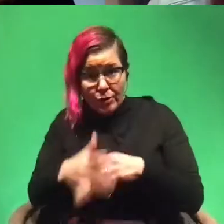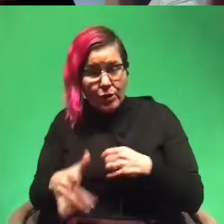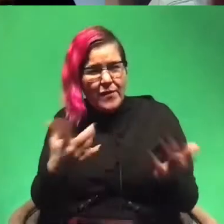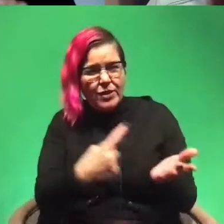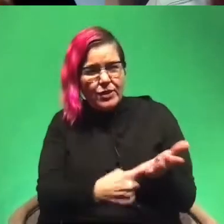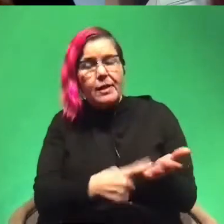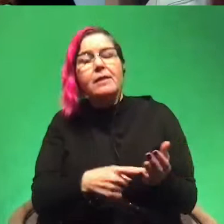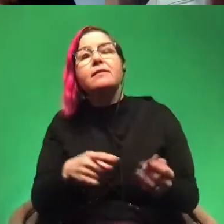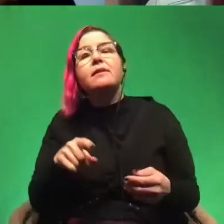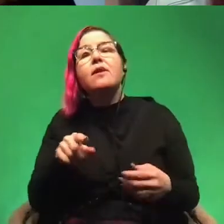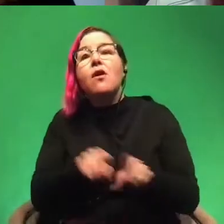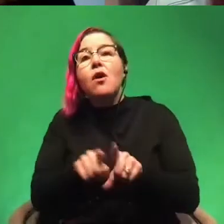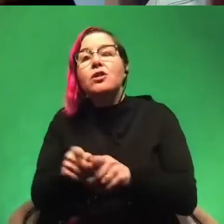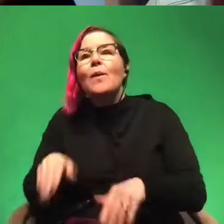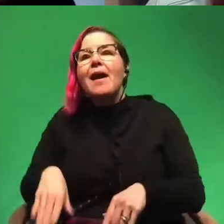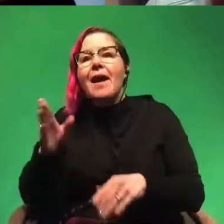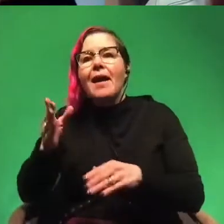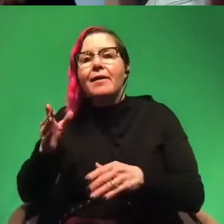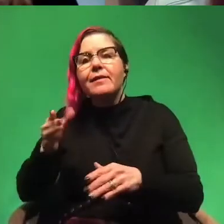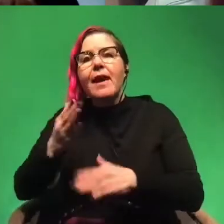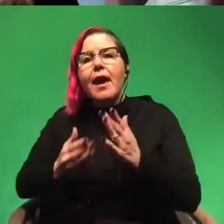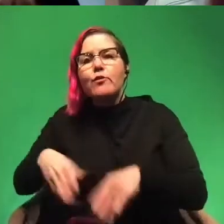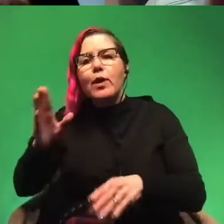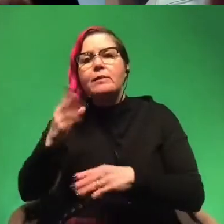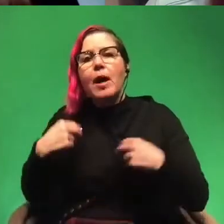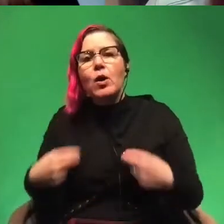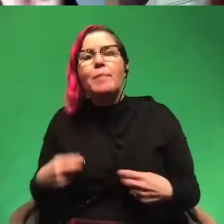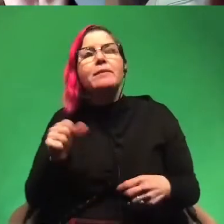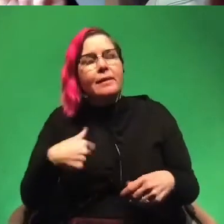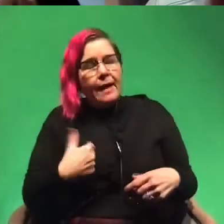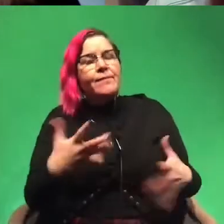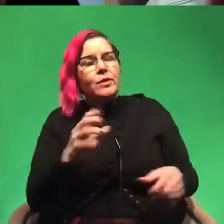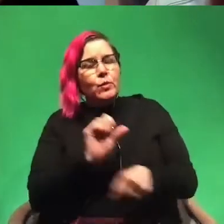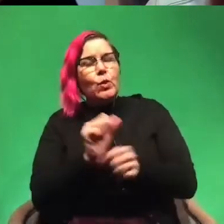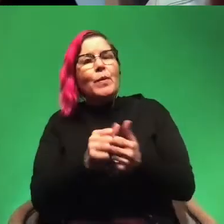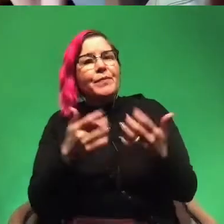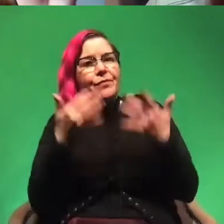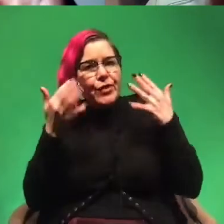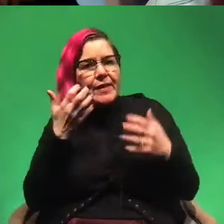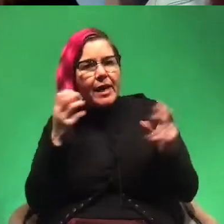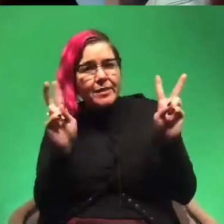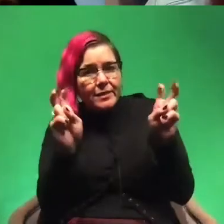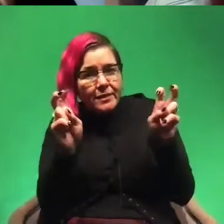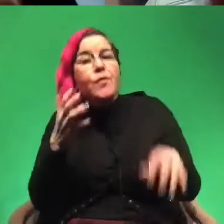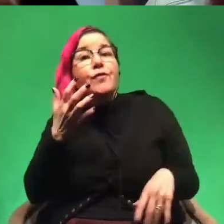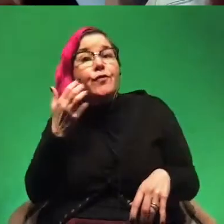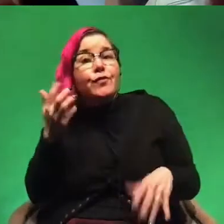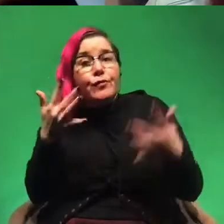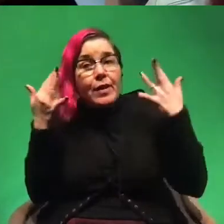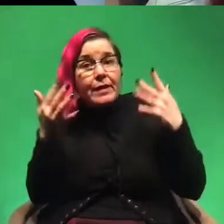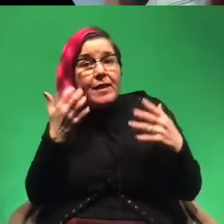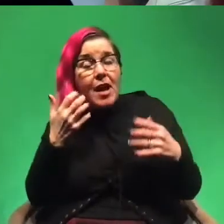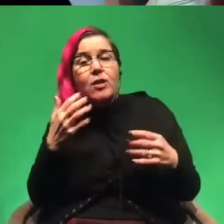and B, hand-raised by humans. And yes, I've worked with tigers that are friendly, and they're friendly because they're social